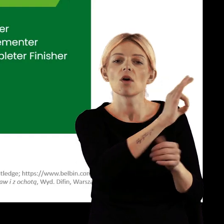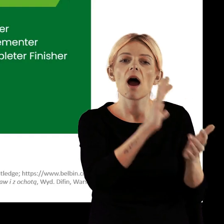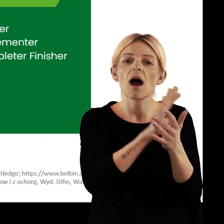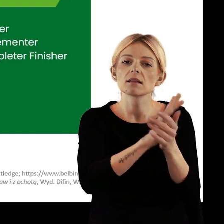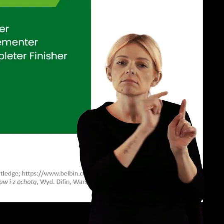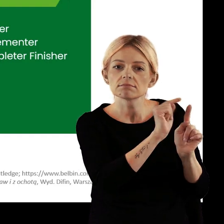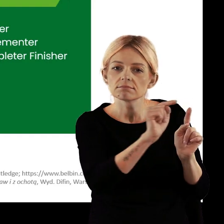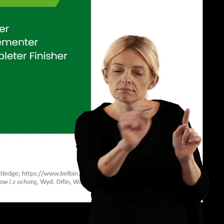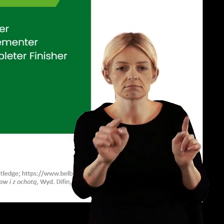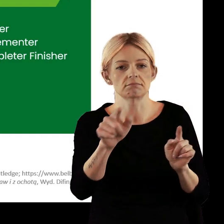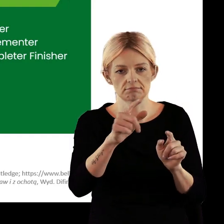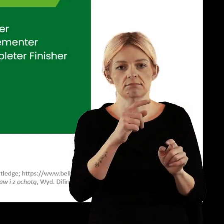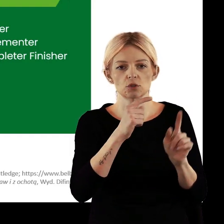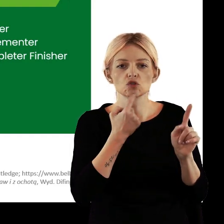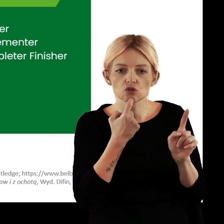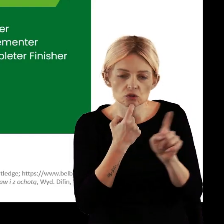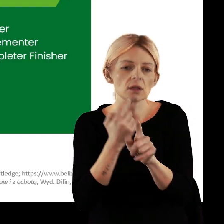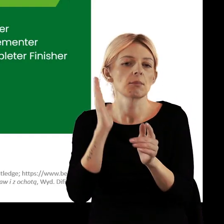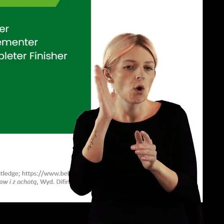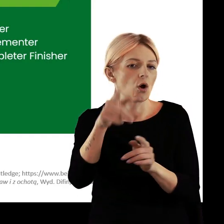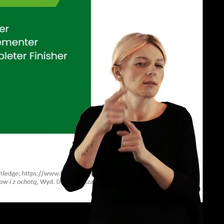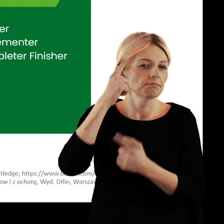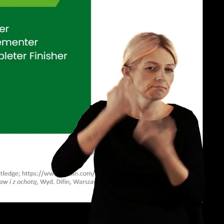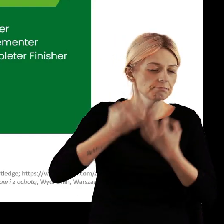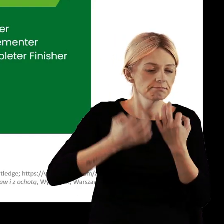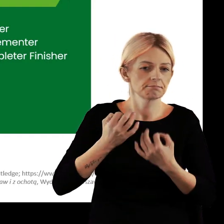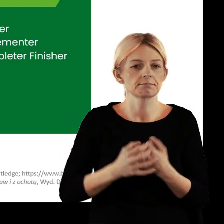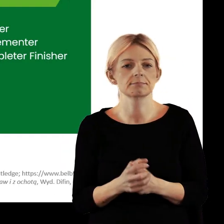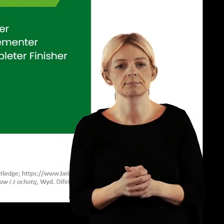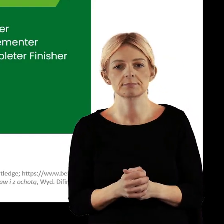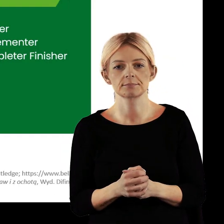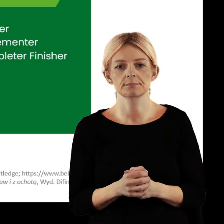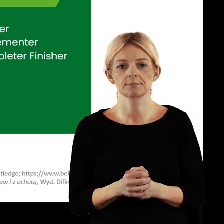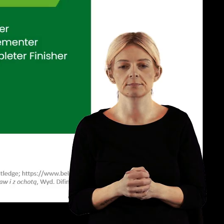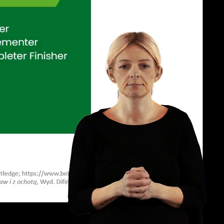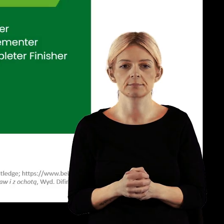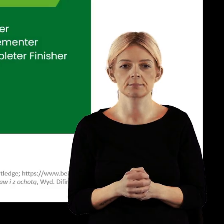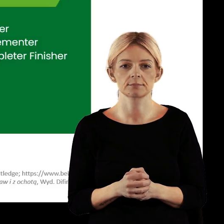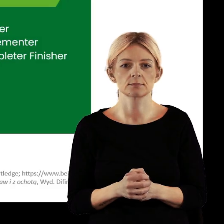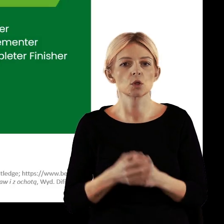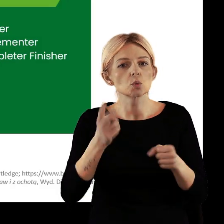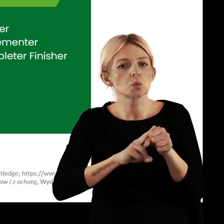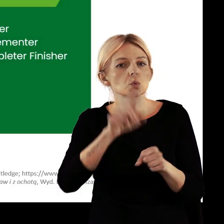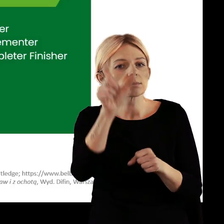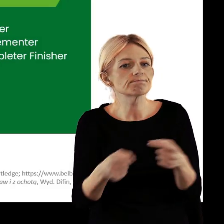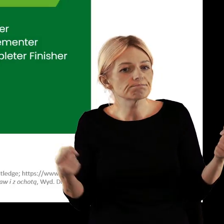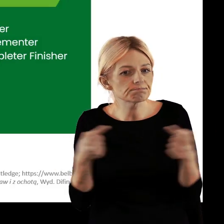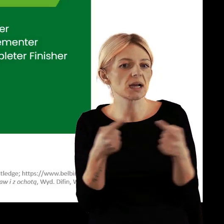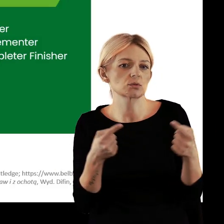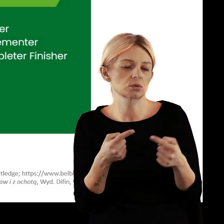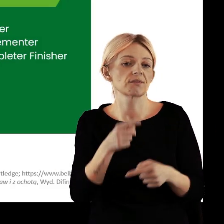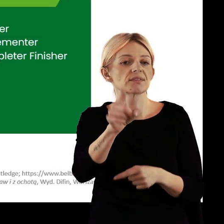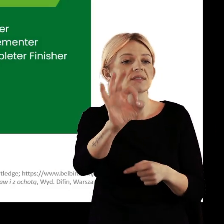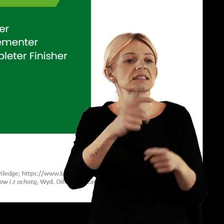and considering which ones suit you best, what you bring to the team, what